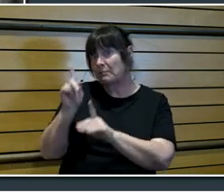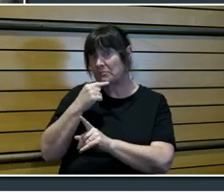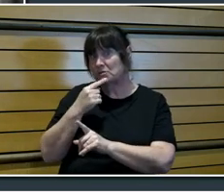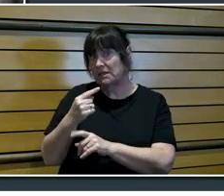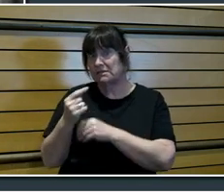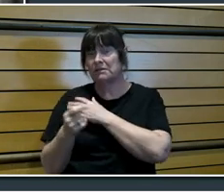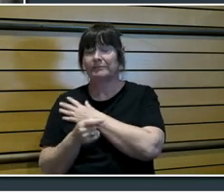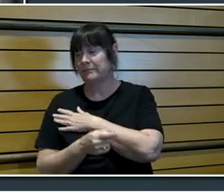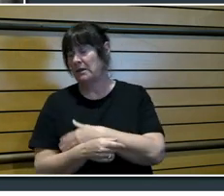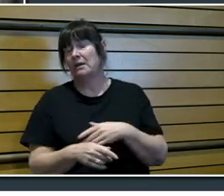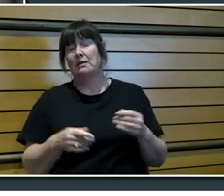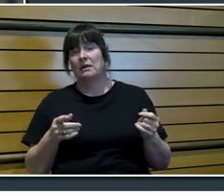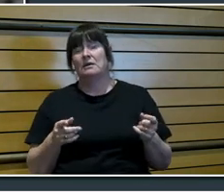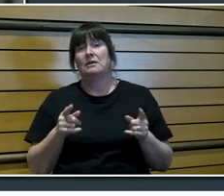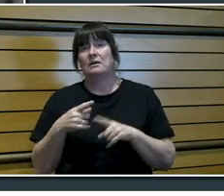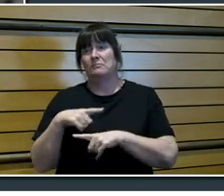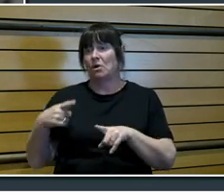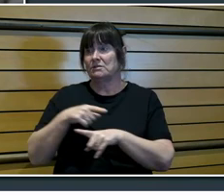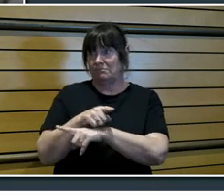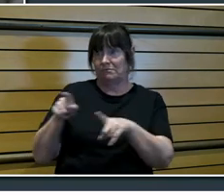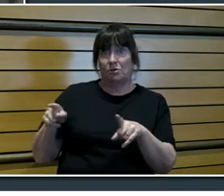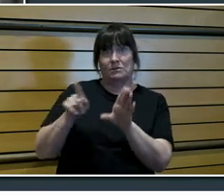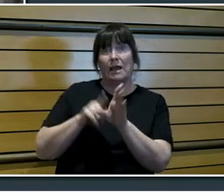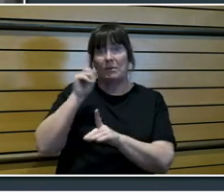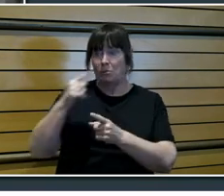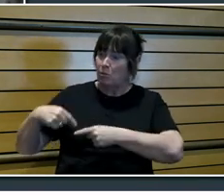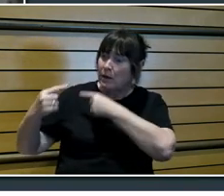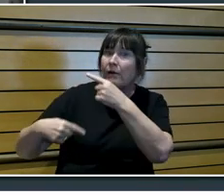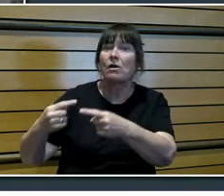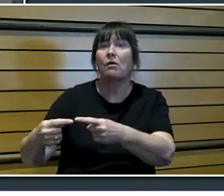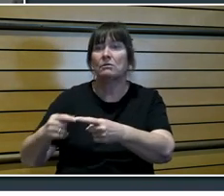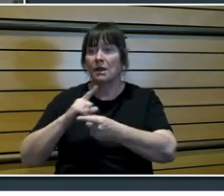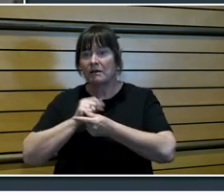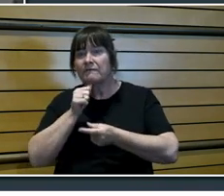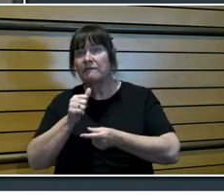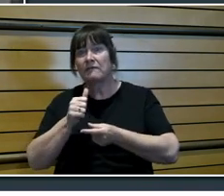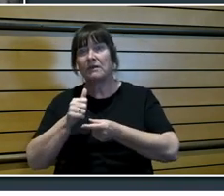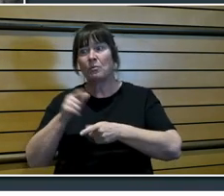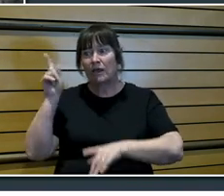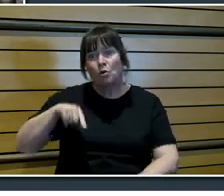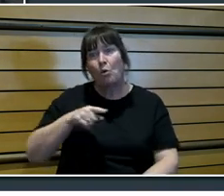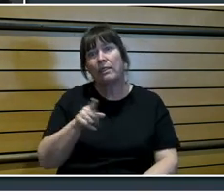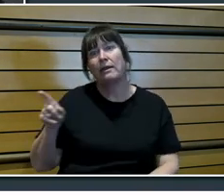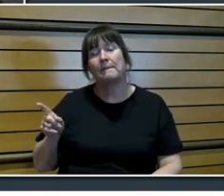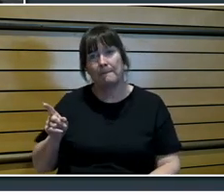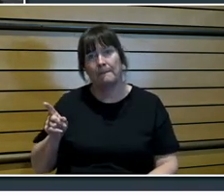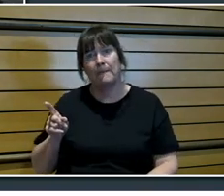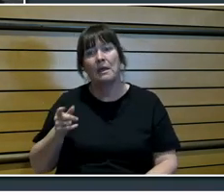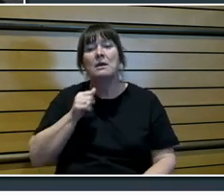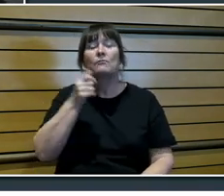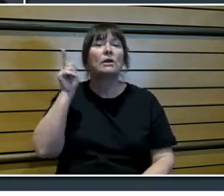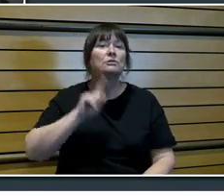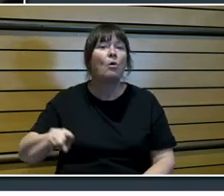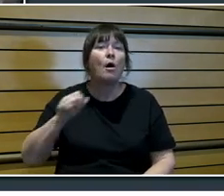pick up the pieces of inequity in our hariri. And if we don't listen to what tangata whenua want